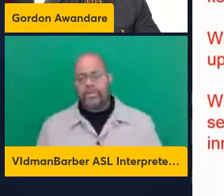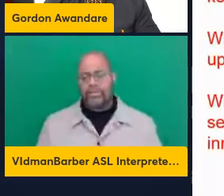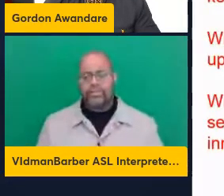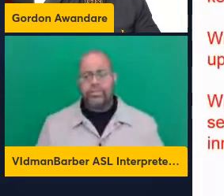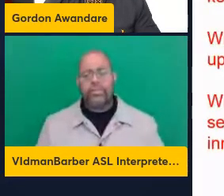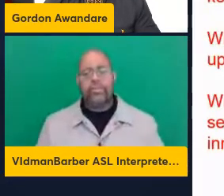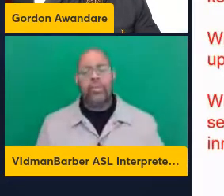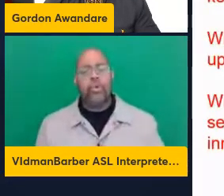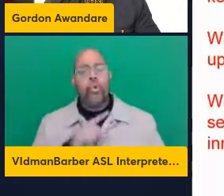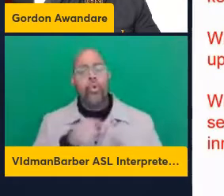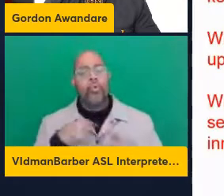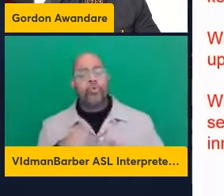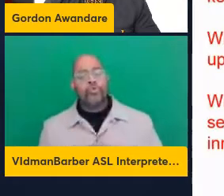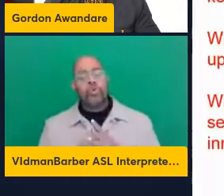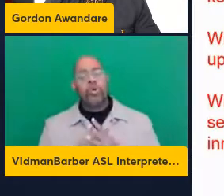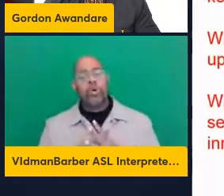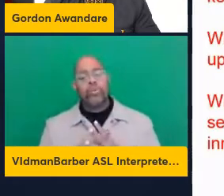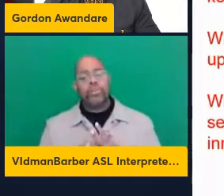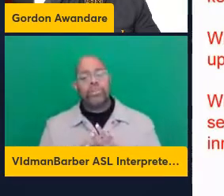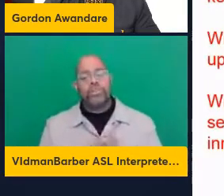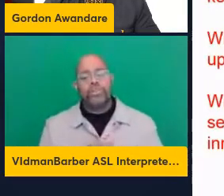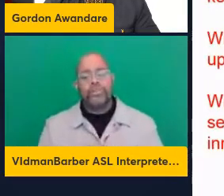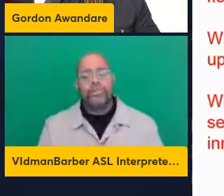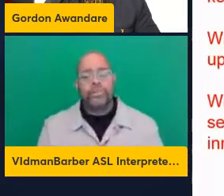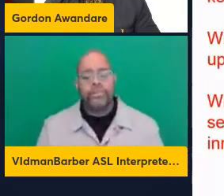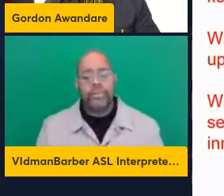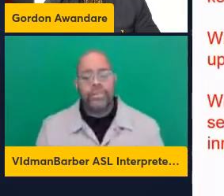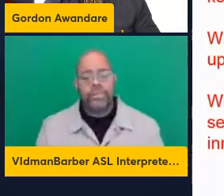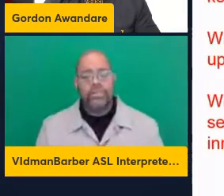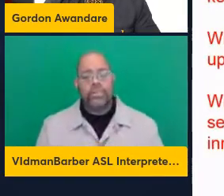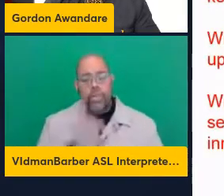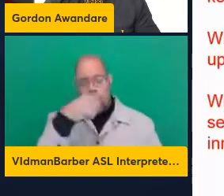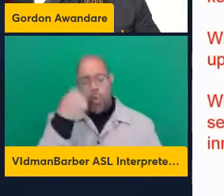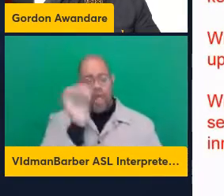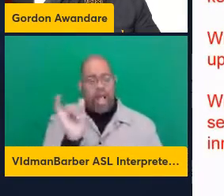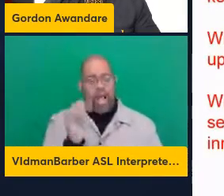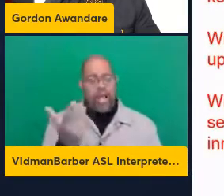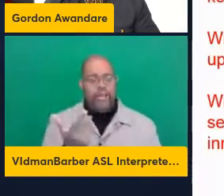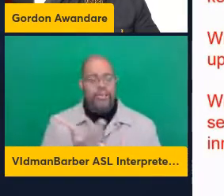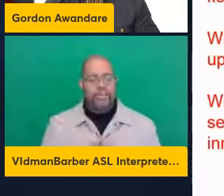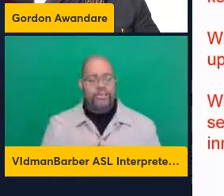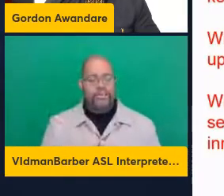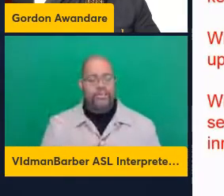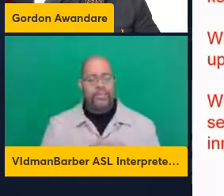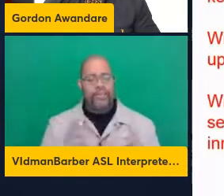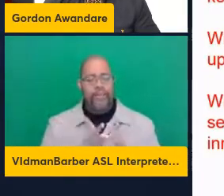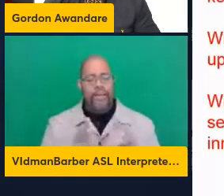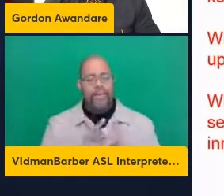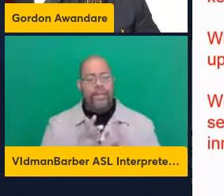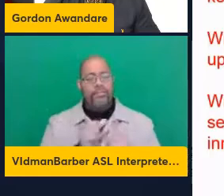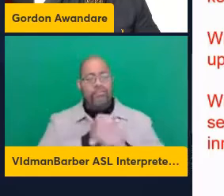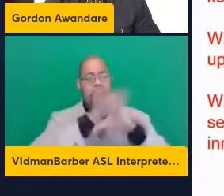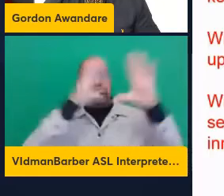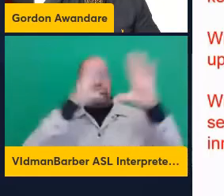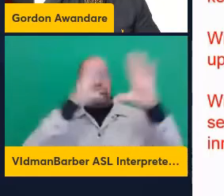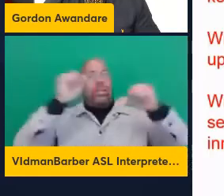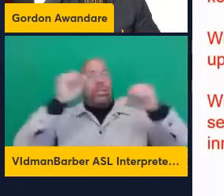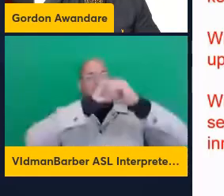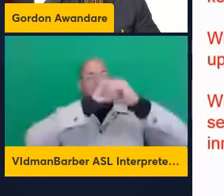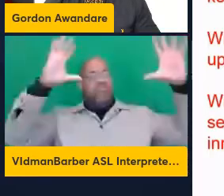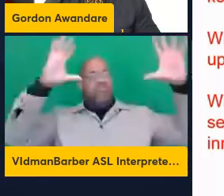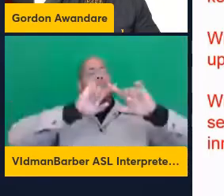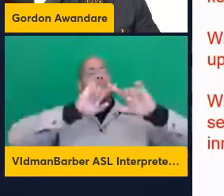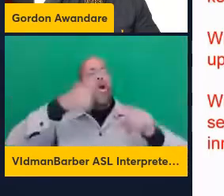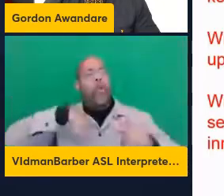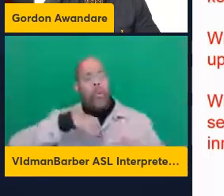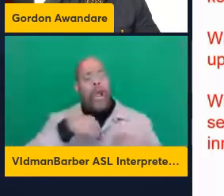When we started this, it was, it looked like a very wild vision. But we've